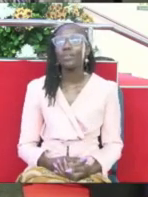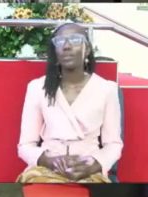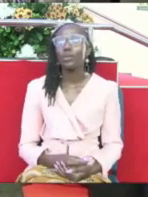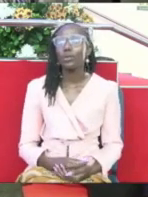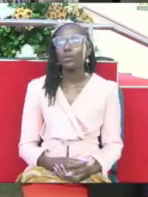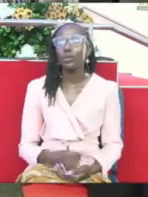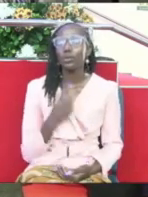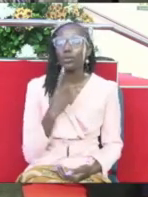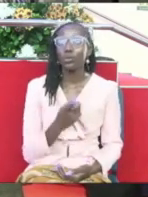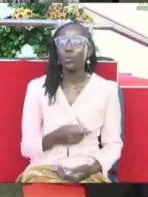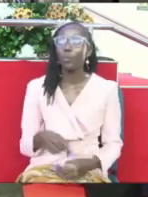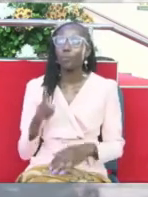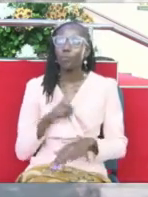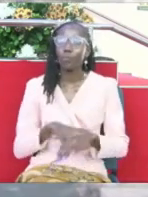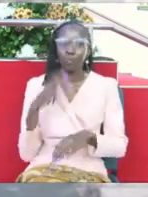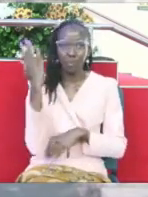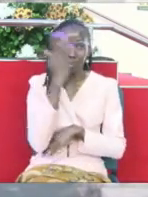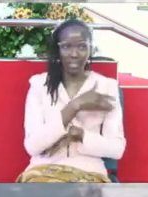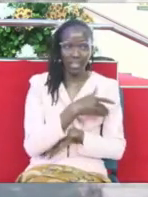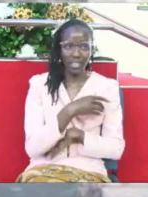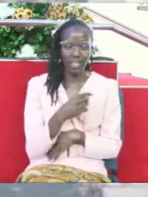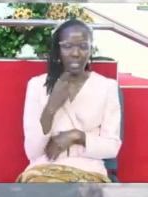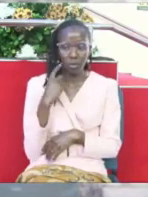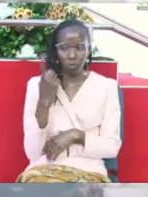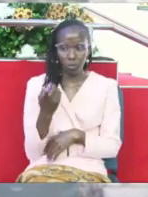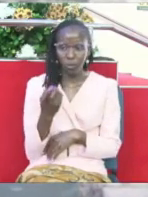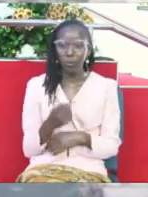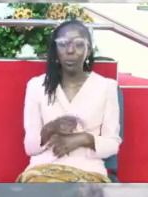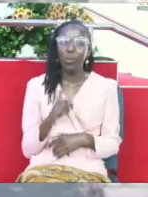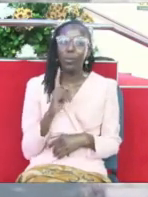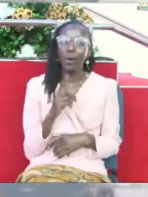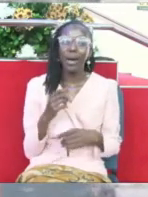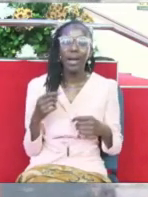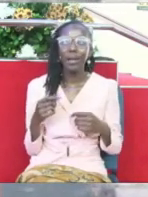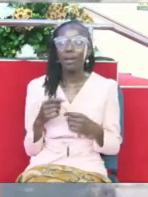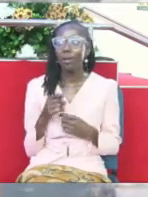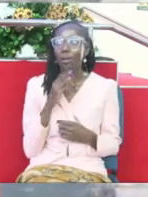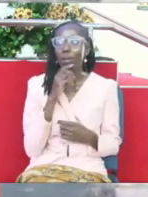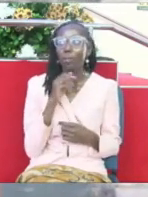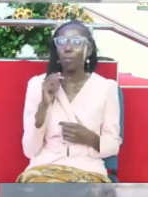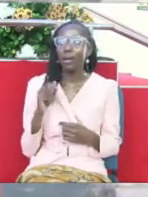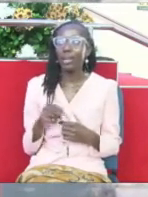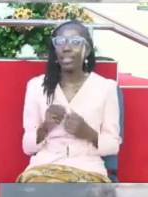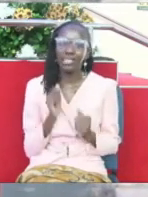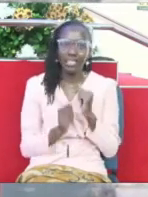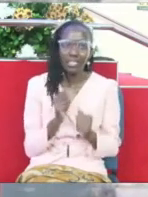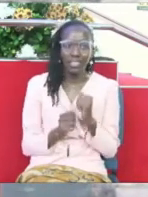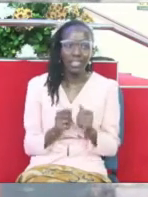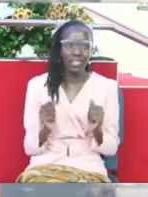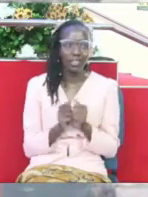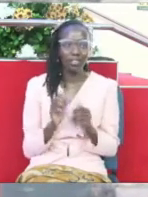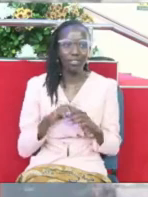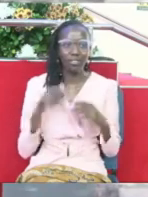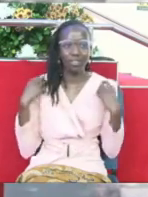leave. Akaona jamaa ameondoka. But the man was in Adam's suit. Lakini huyu jamaa alikuwa uchi wa mnyama. Kamuliza, "In Africa,